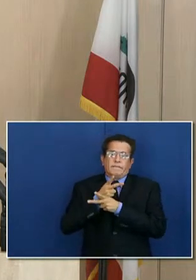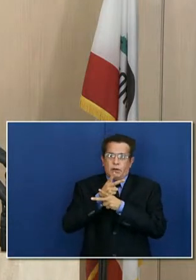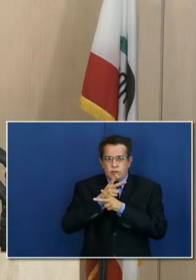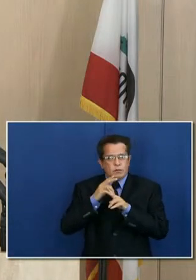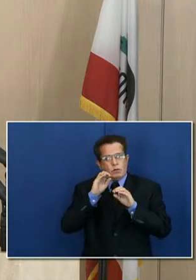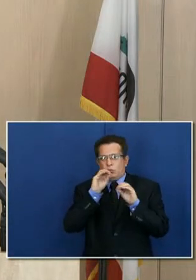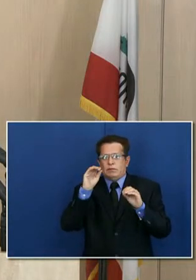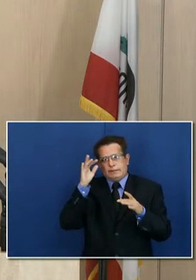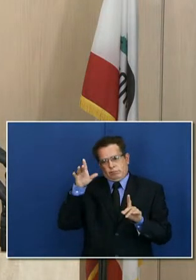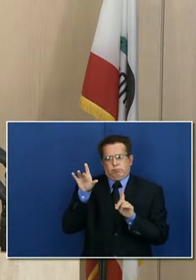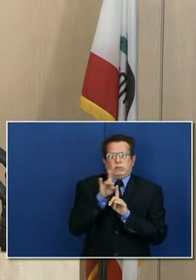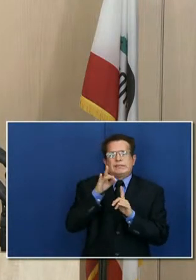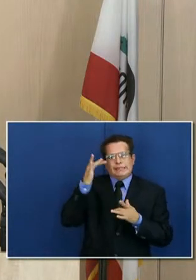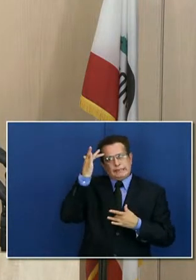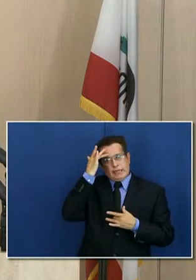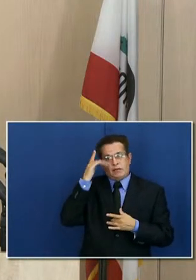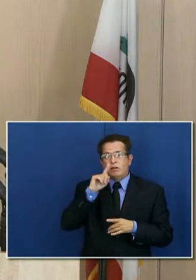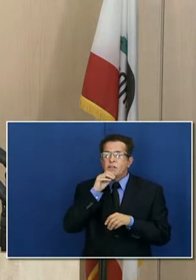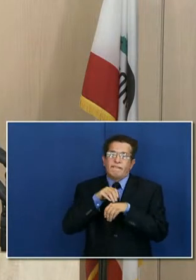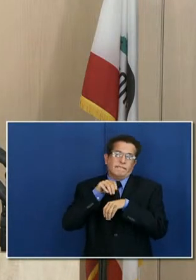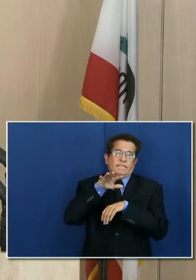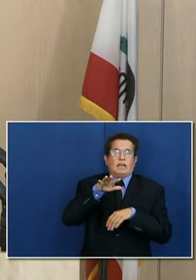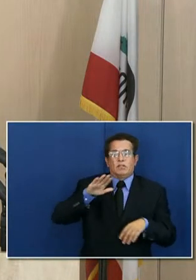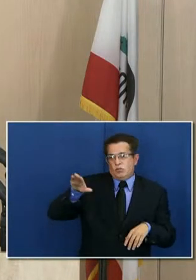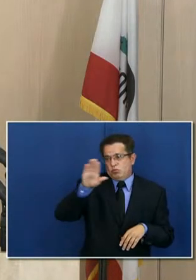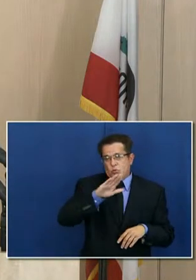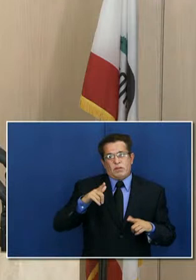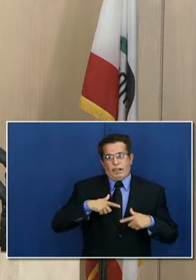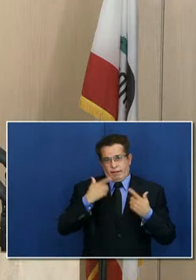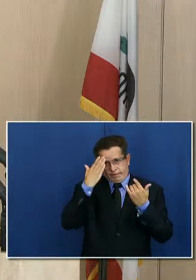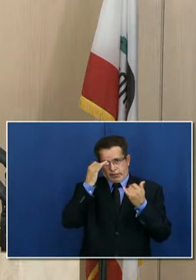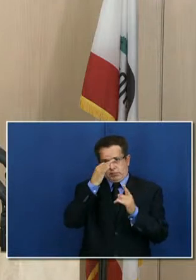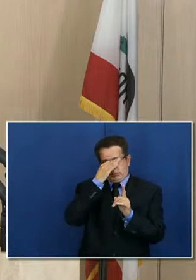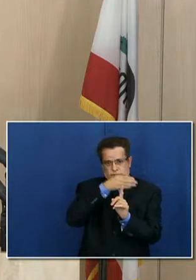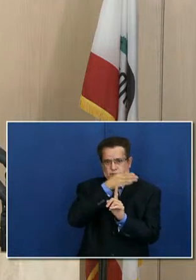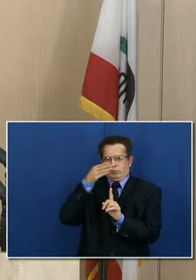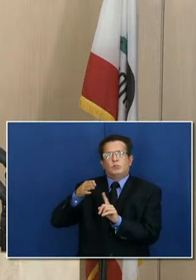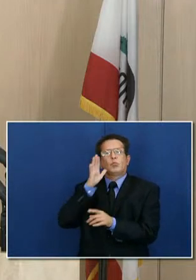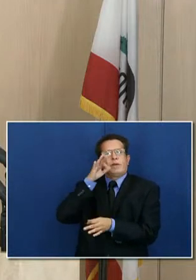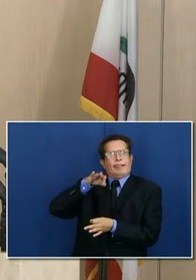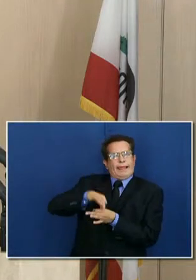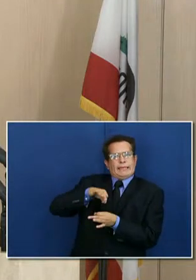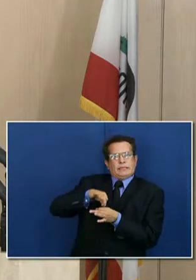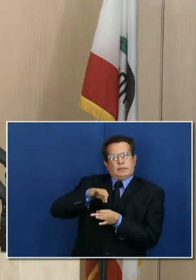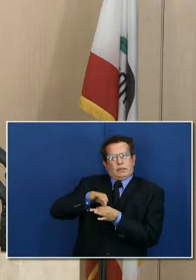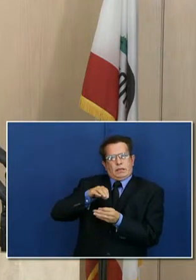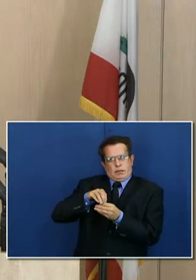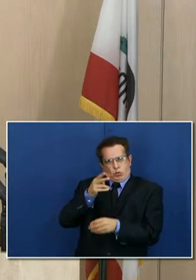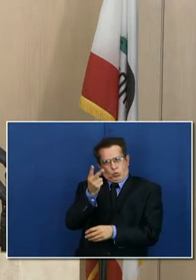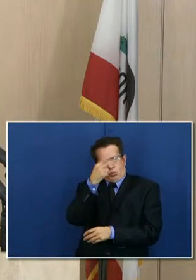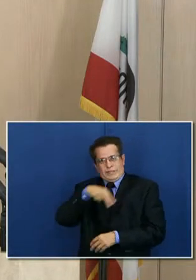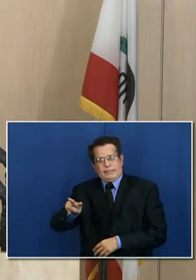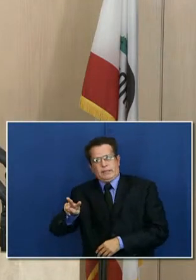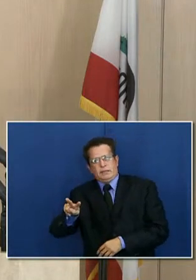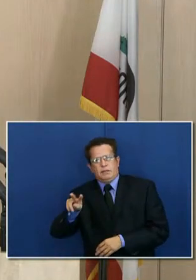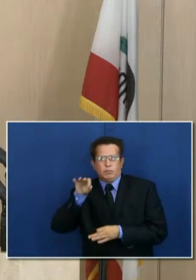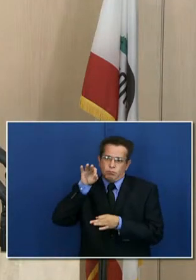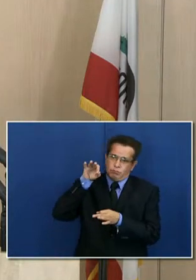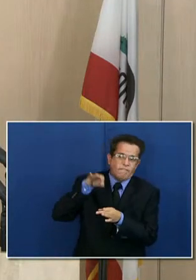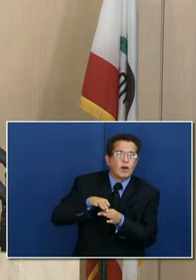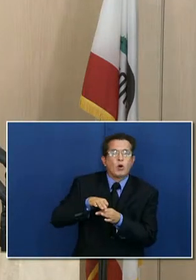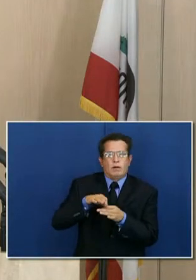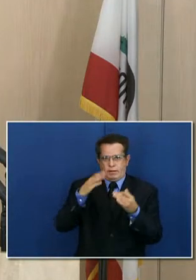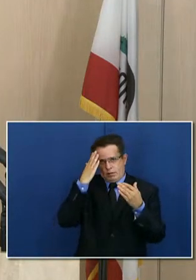our lives, and that includes the upcoming election day, which is now less than 2 weeks away. That's why today, in addition